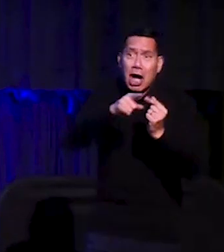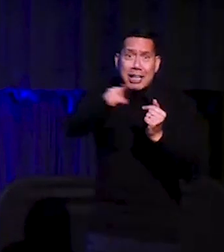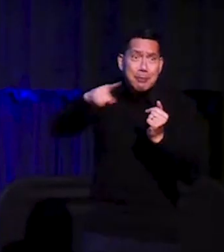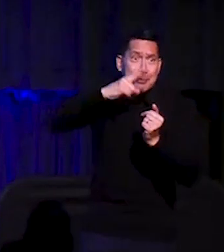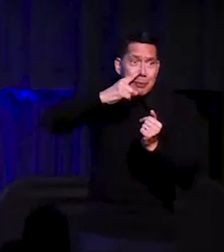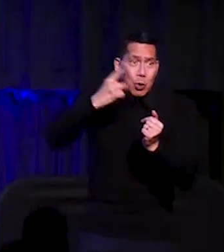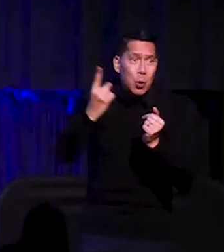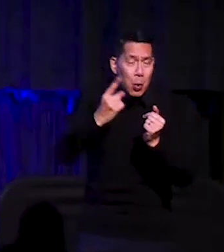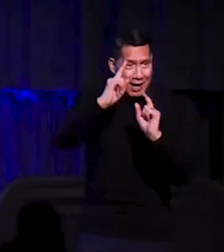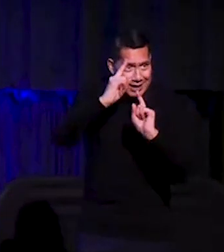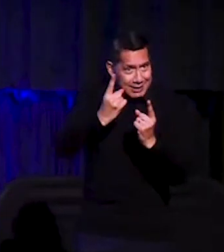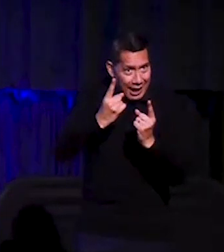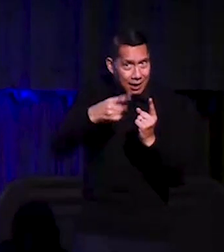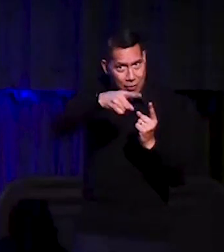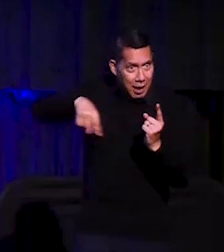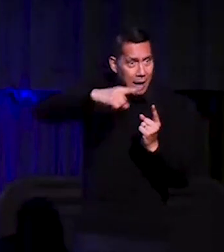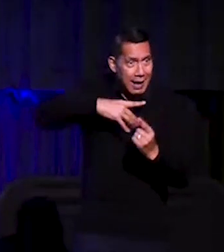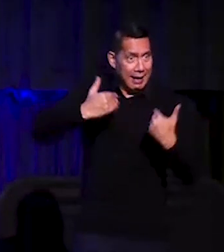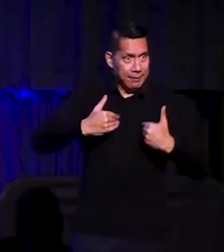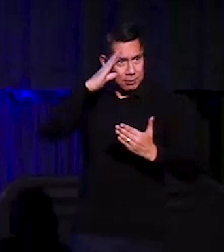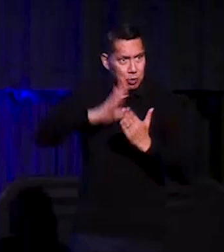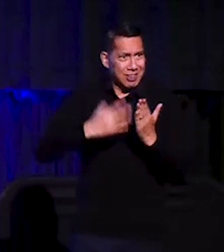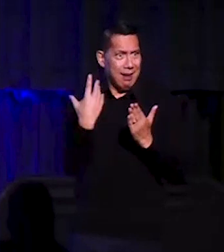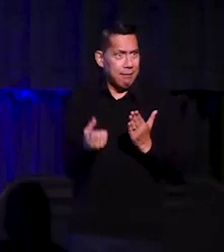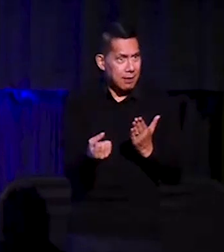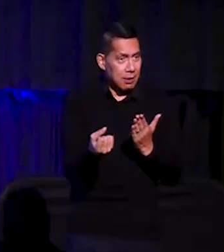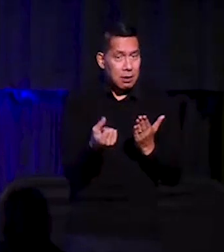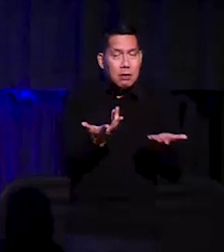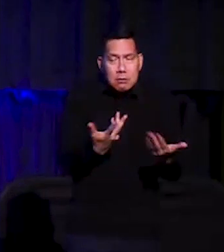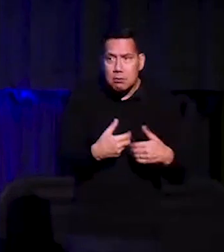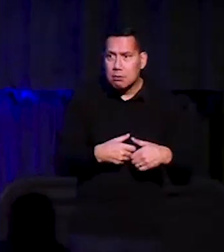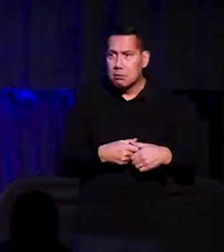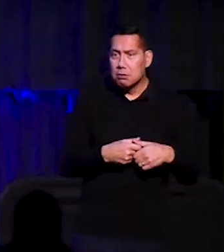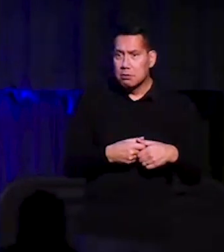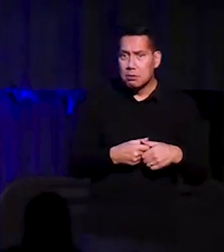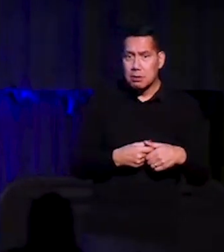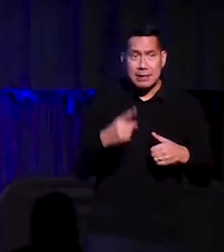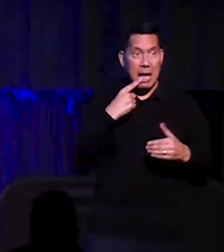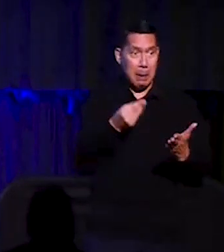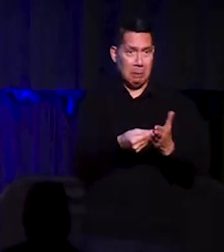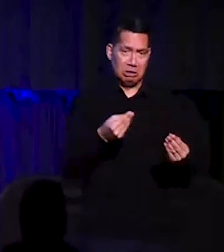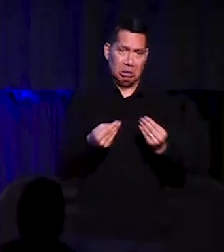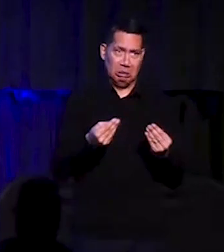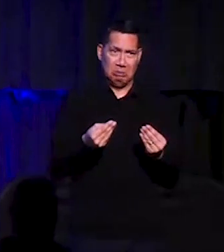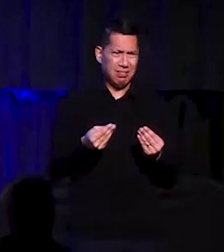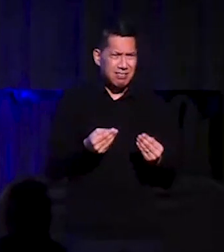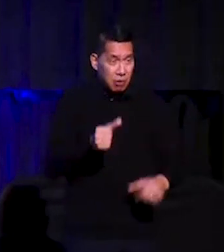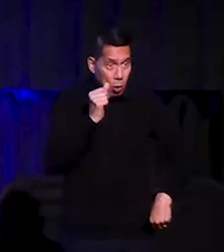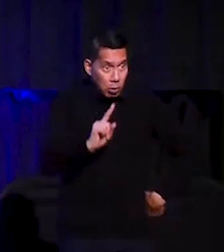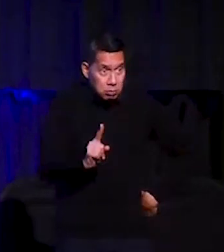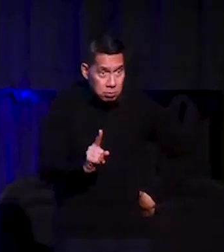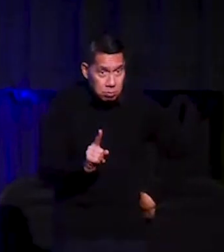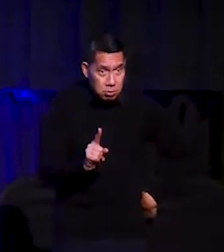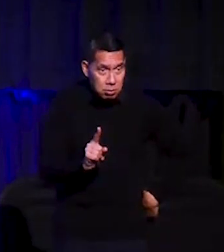match the diversity within the populations. And if you say that, hey, we don't have budgets, well, guess what? The ABC have